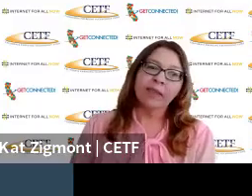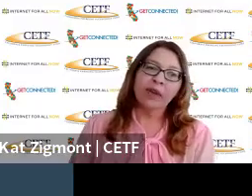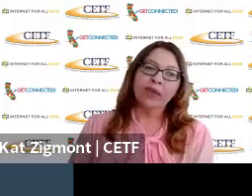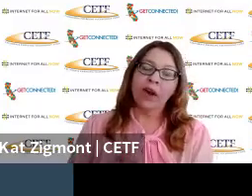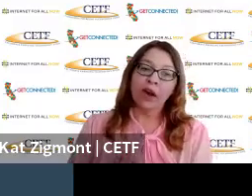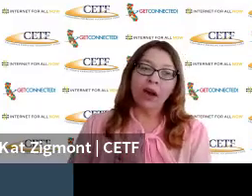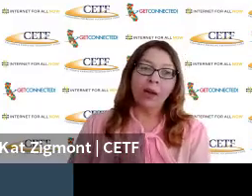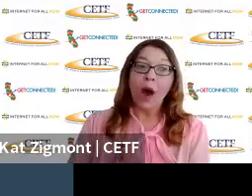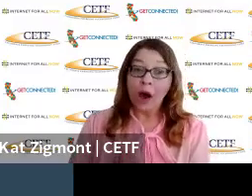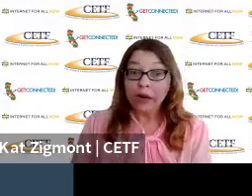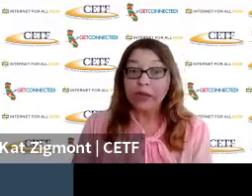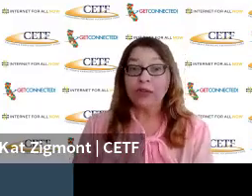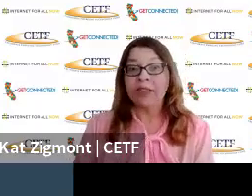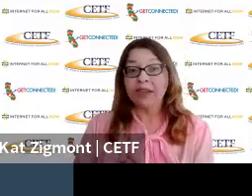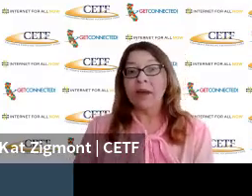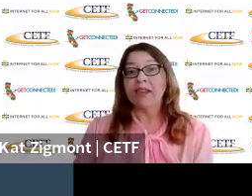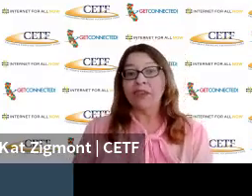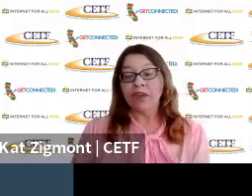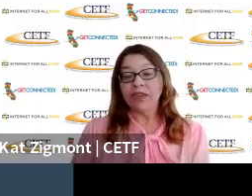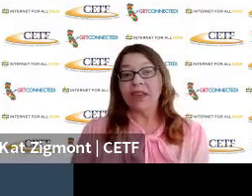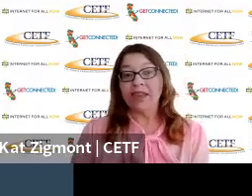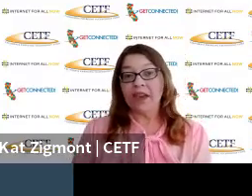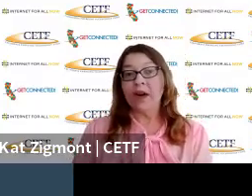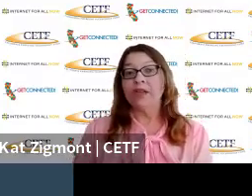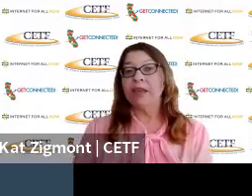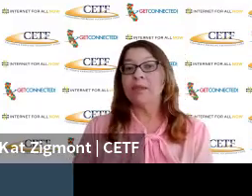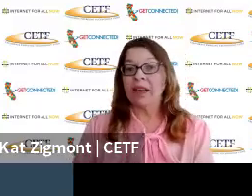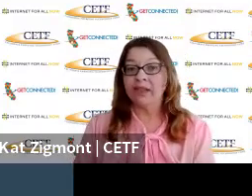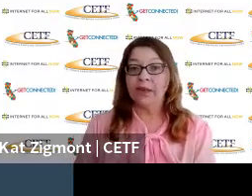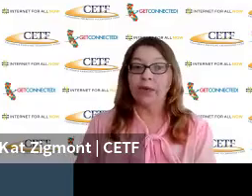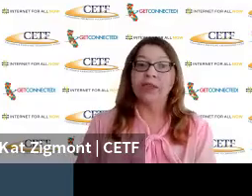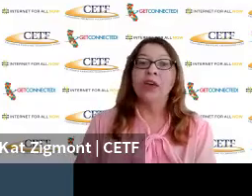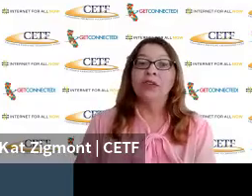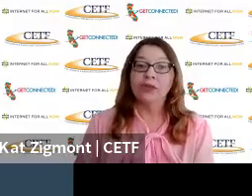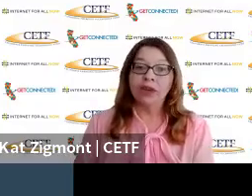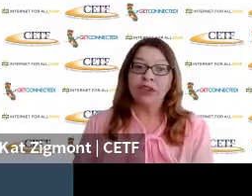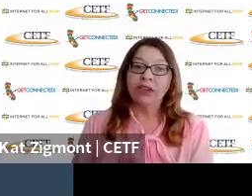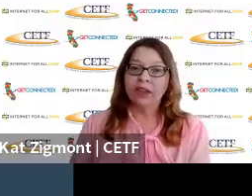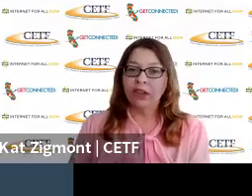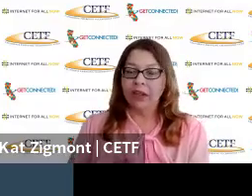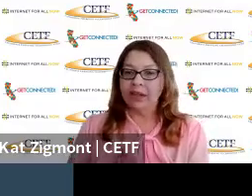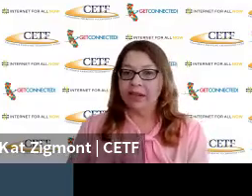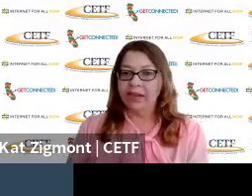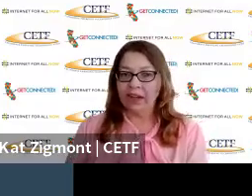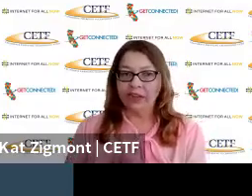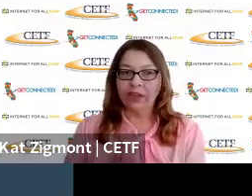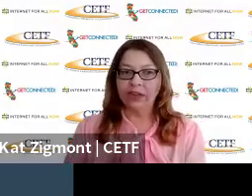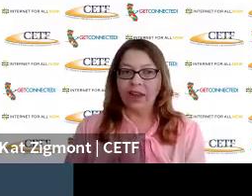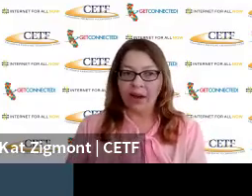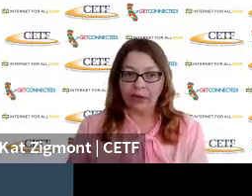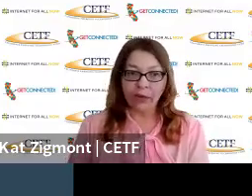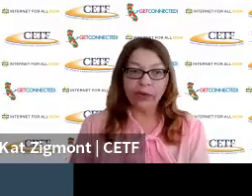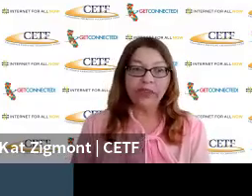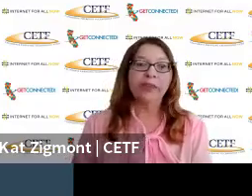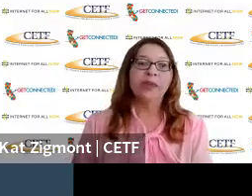emphasized that CBOs are the trusted messengers and they are the best folks to reach the digitally